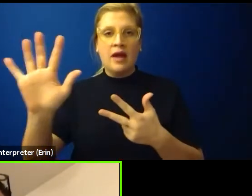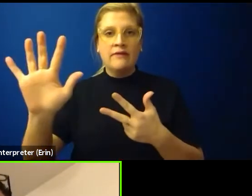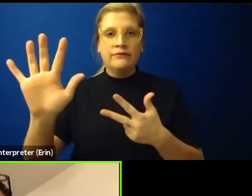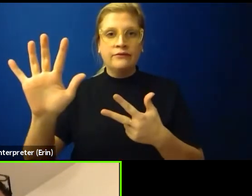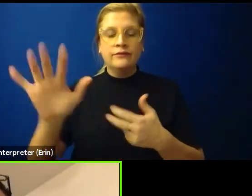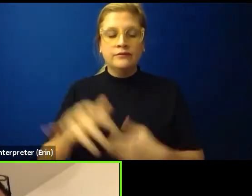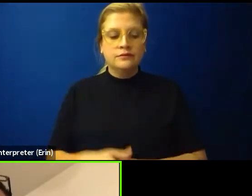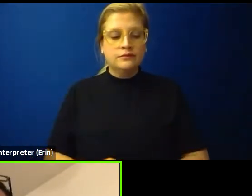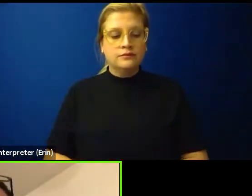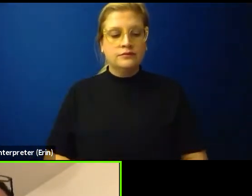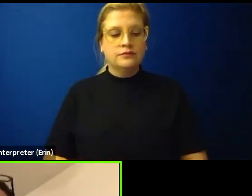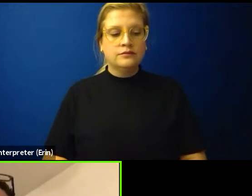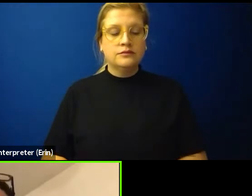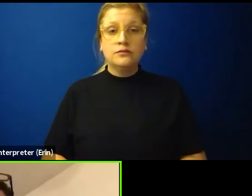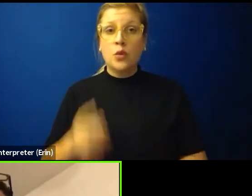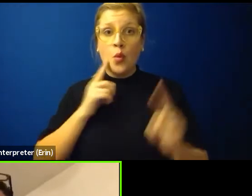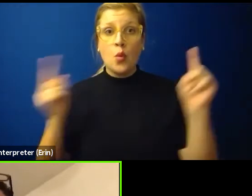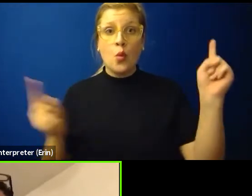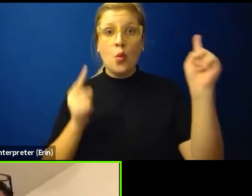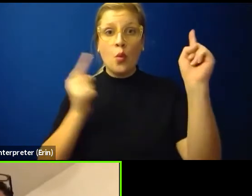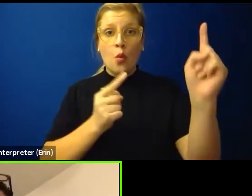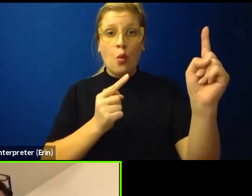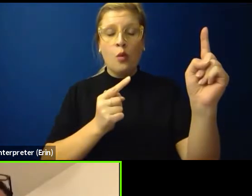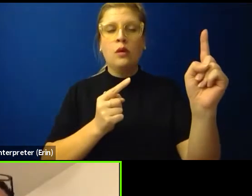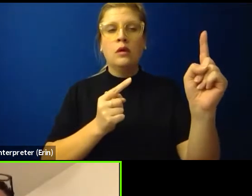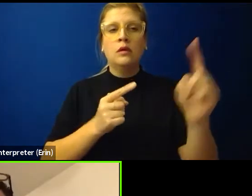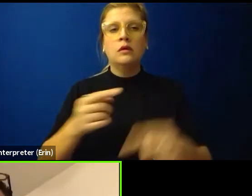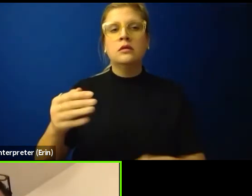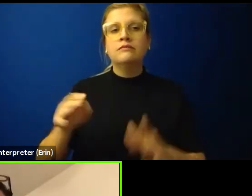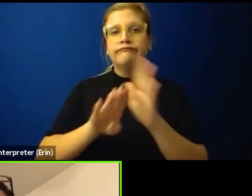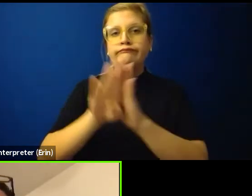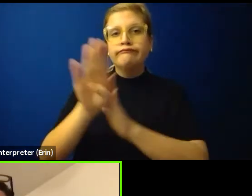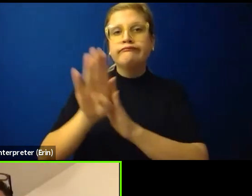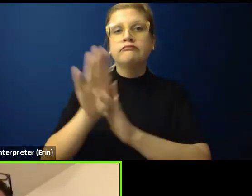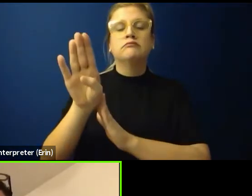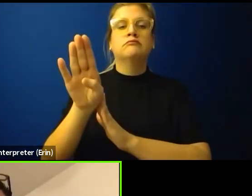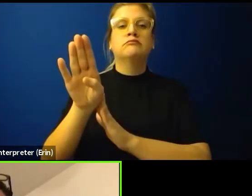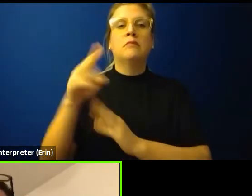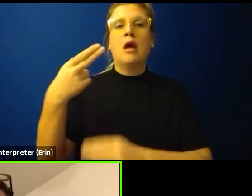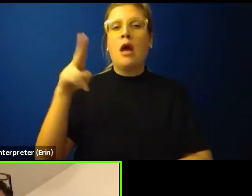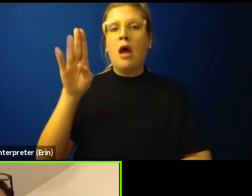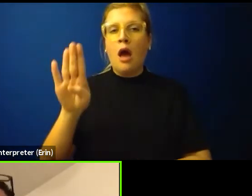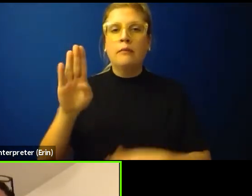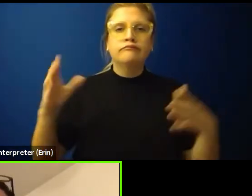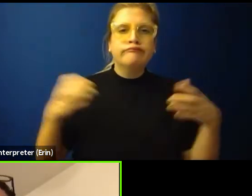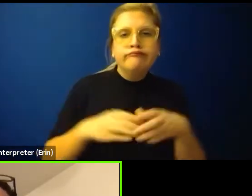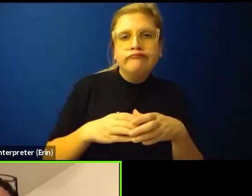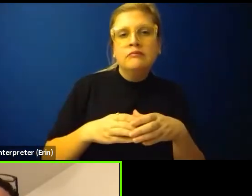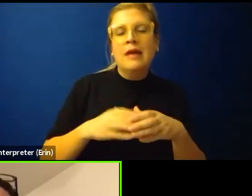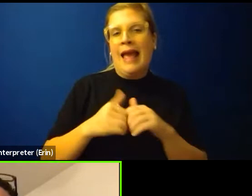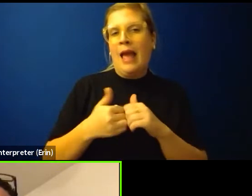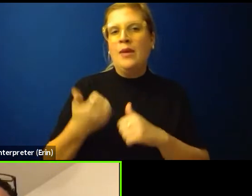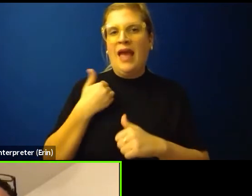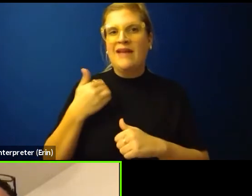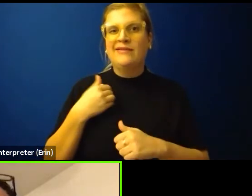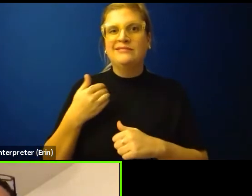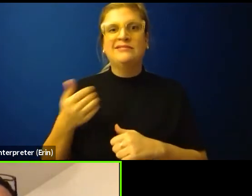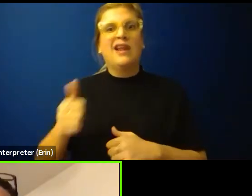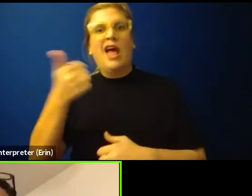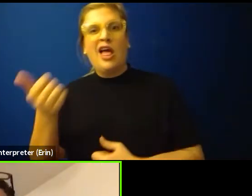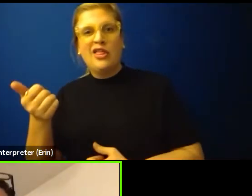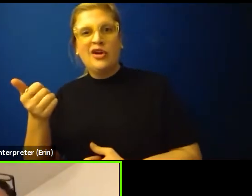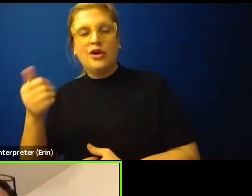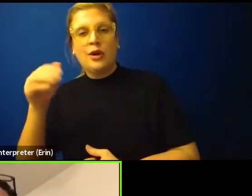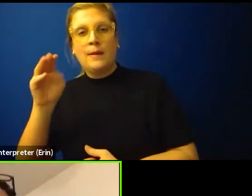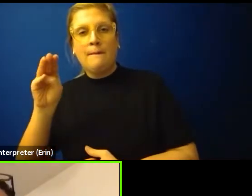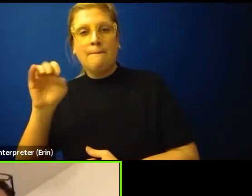we have, the goal is eventually to actually develop a hub in the way that we have in other markets. And we've